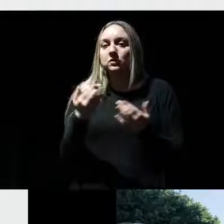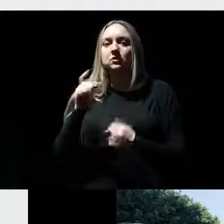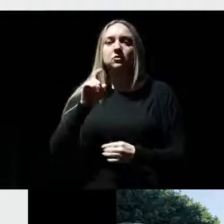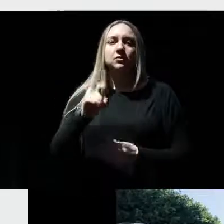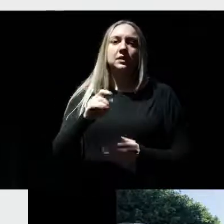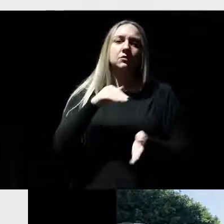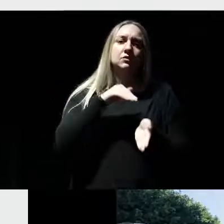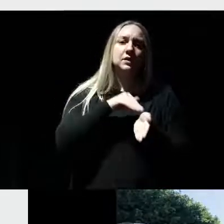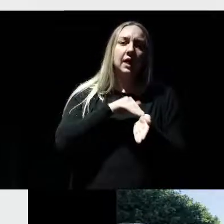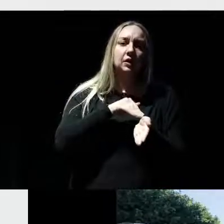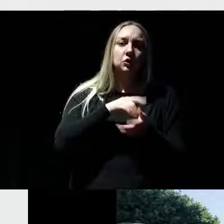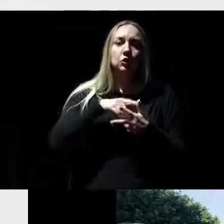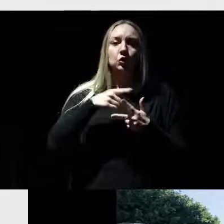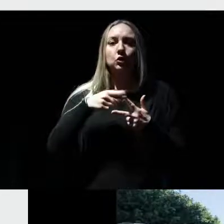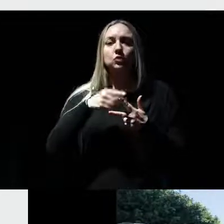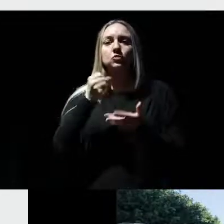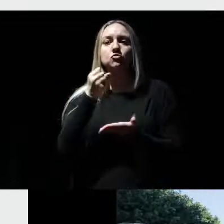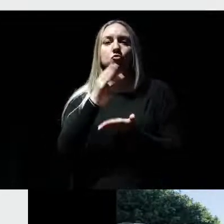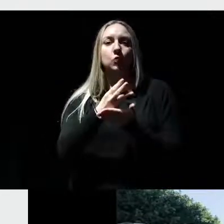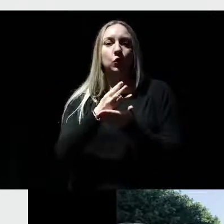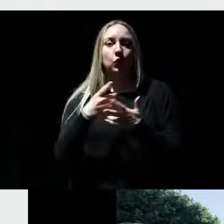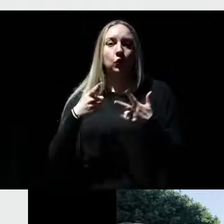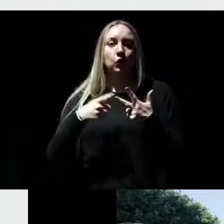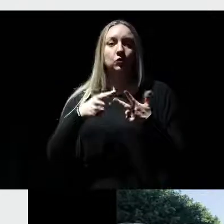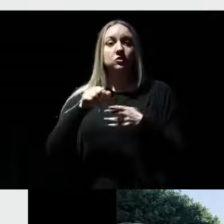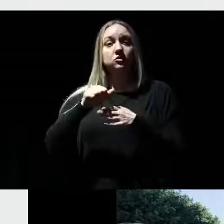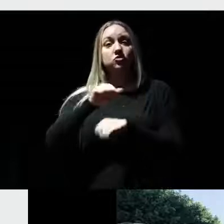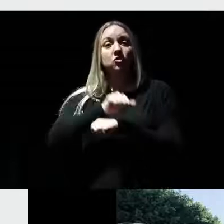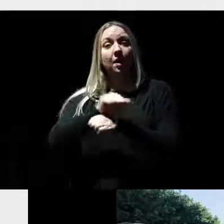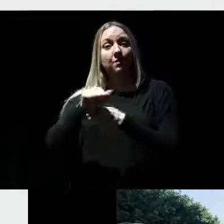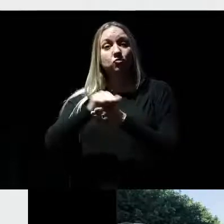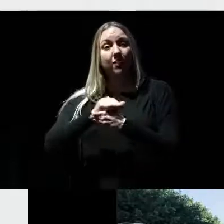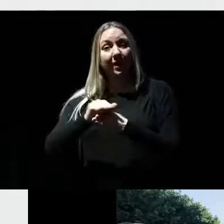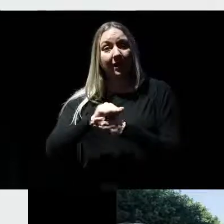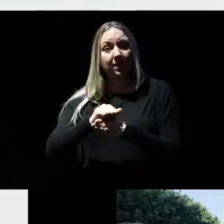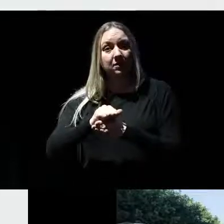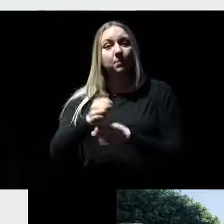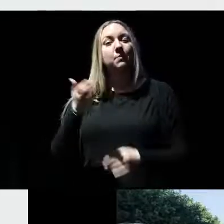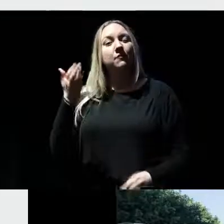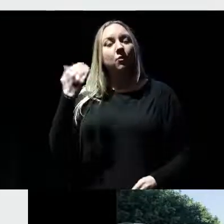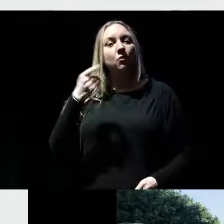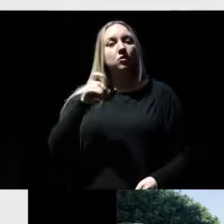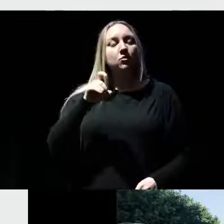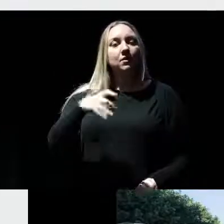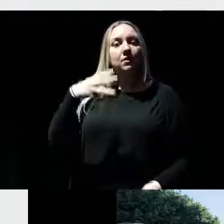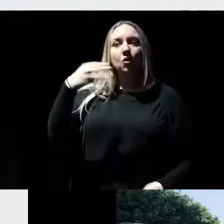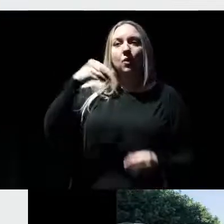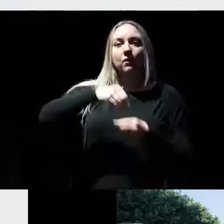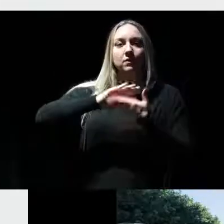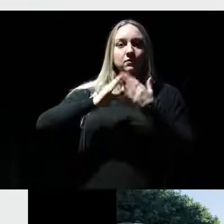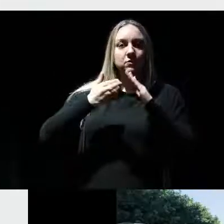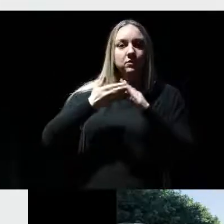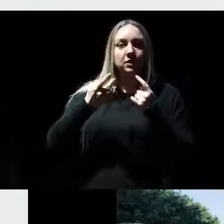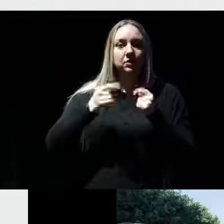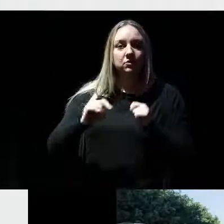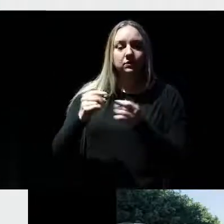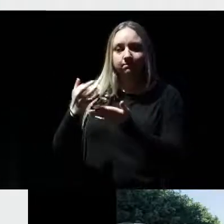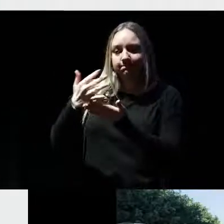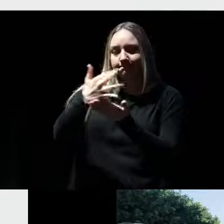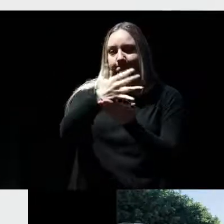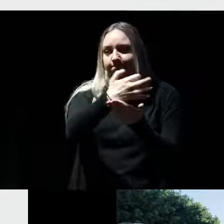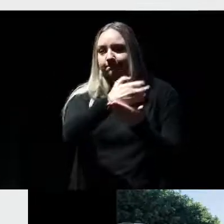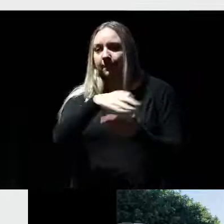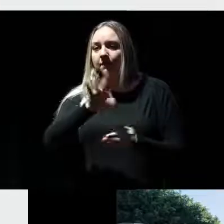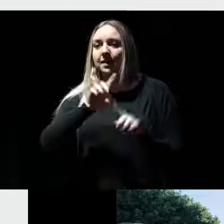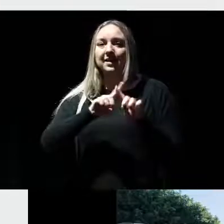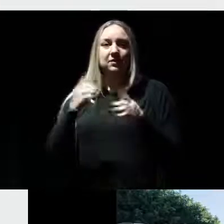doctors, caseworkers, vocational training. In the past model, you had to go out and try to find all of those individual services, and